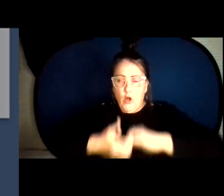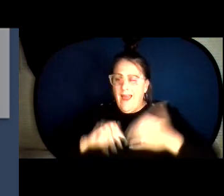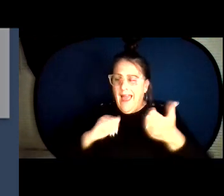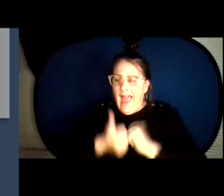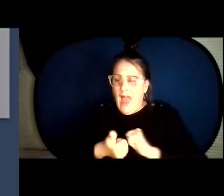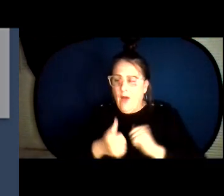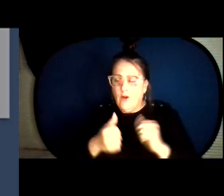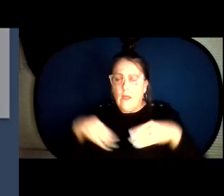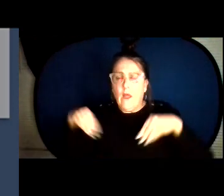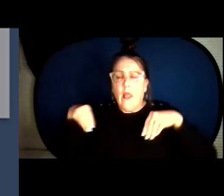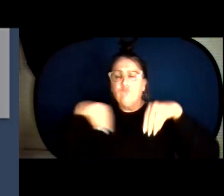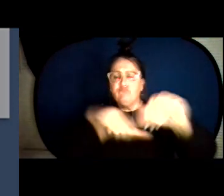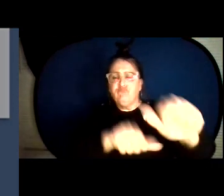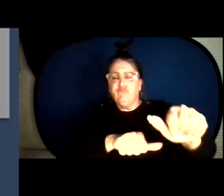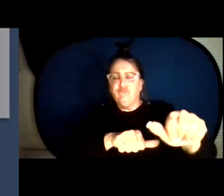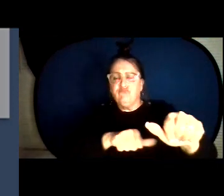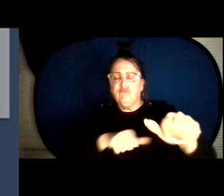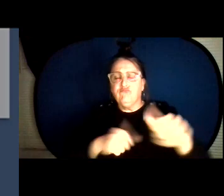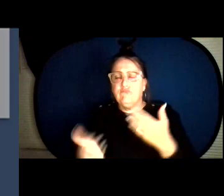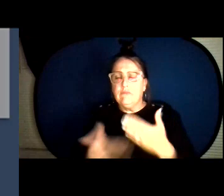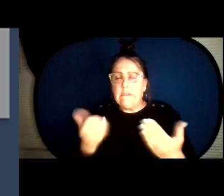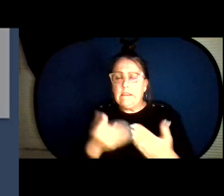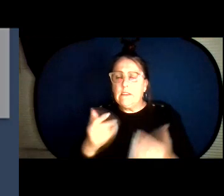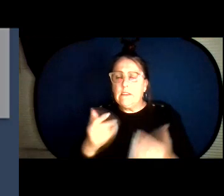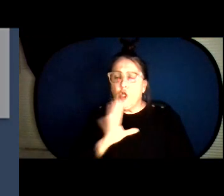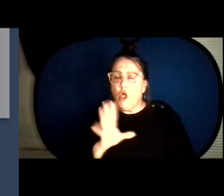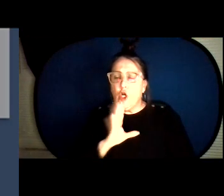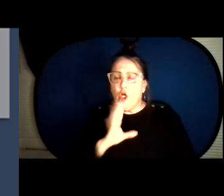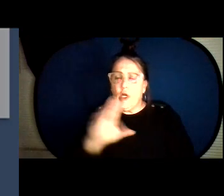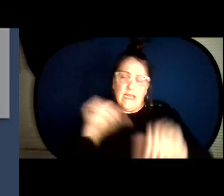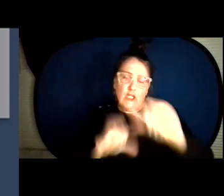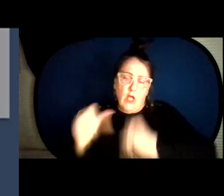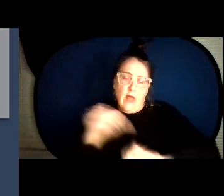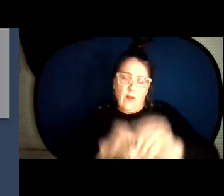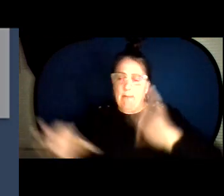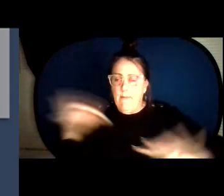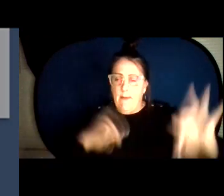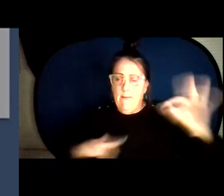seamless, right? That we're all talking to each other and that it's benefiting